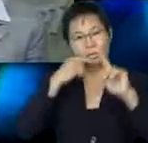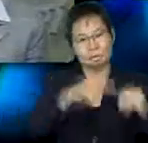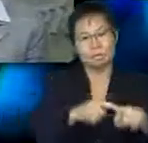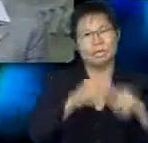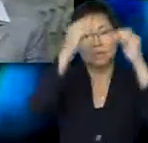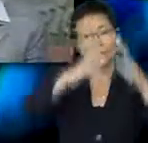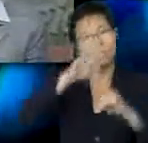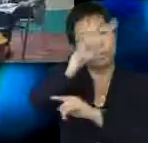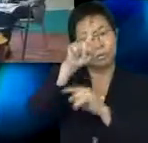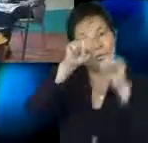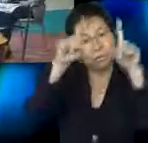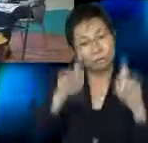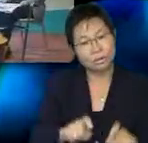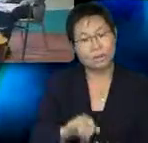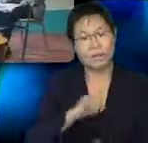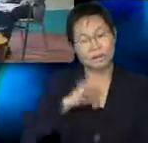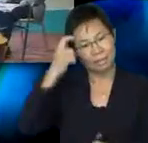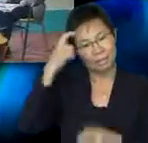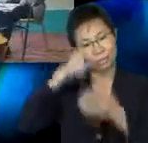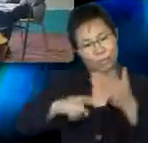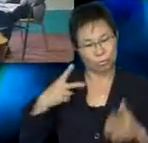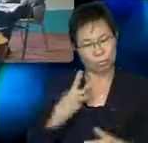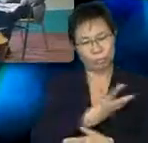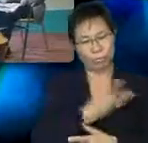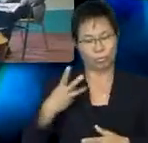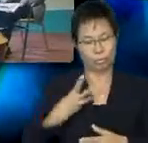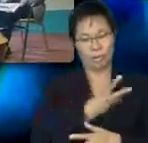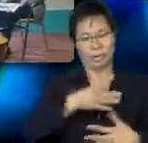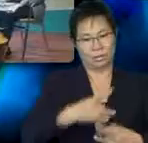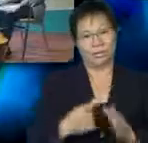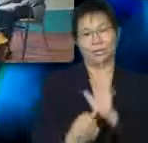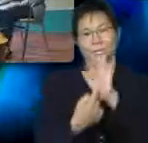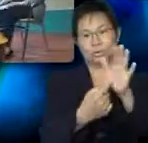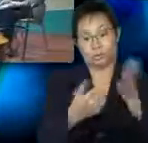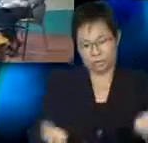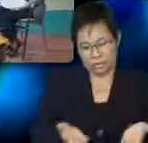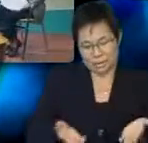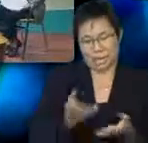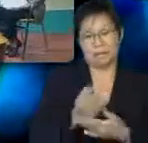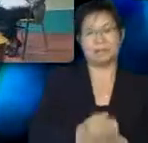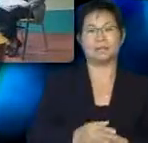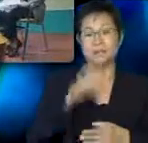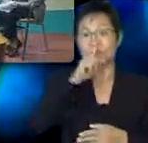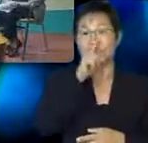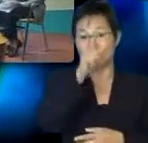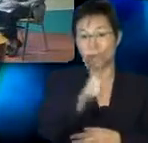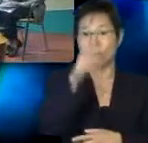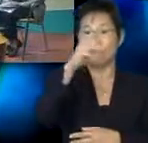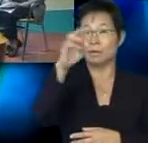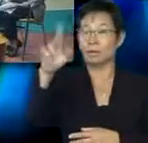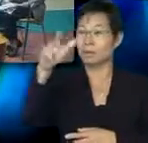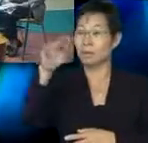questions. I think what we would like to highlight here is the fact that Mr.